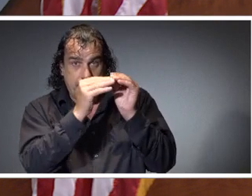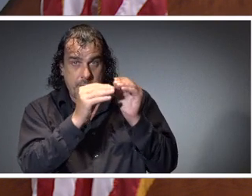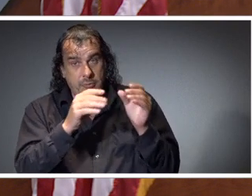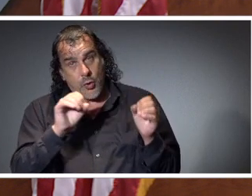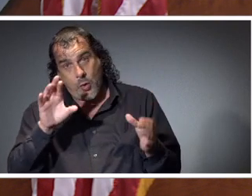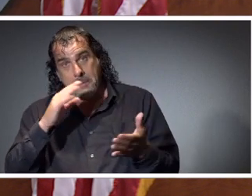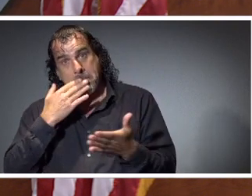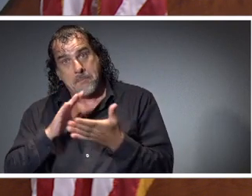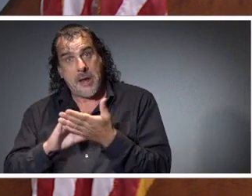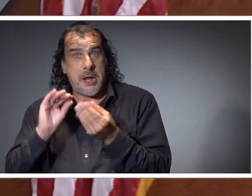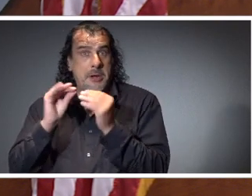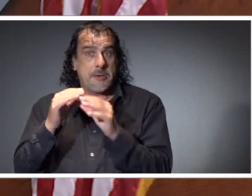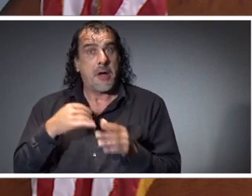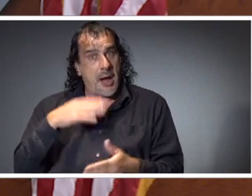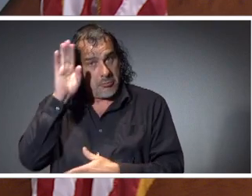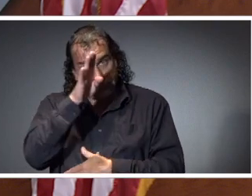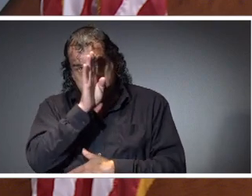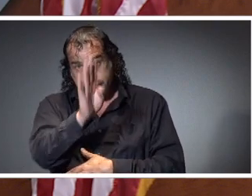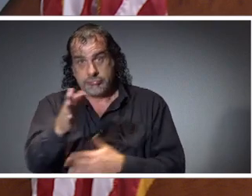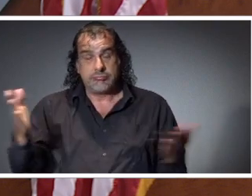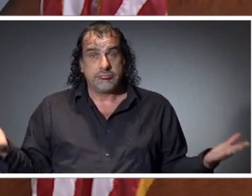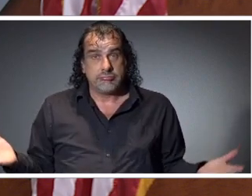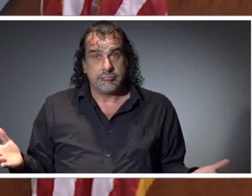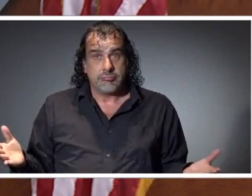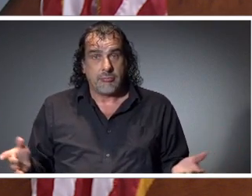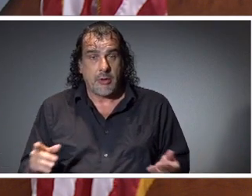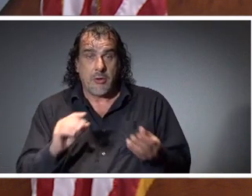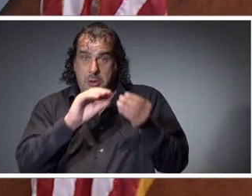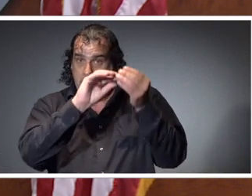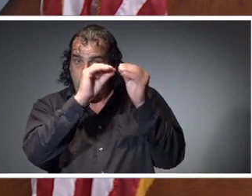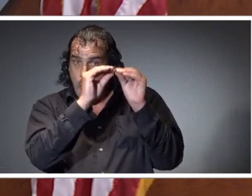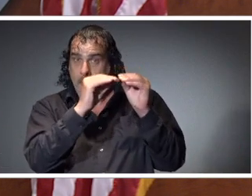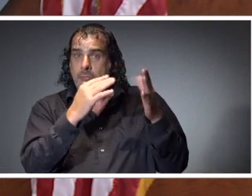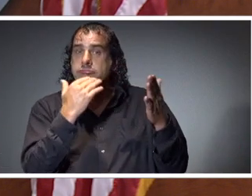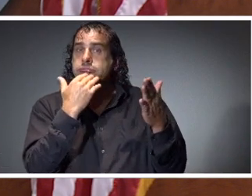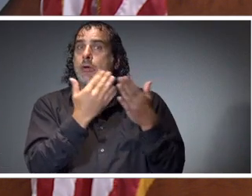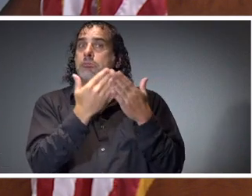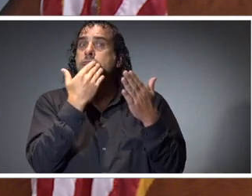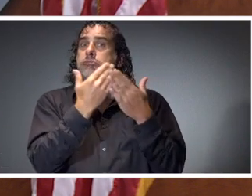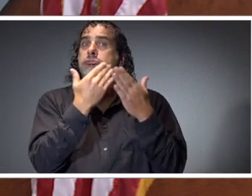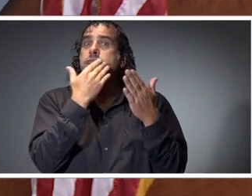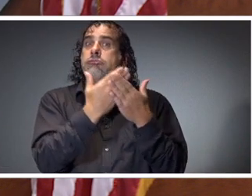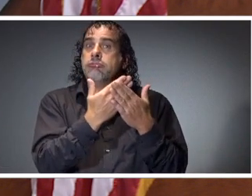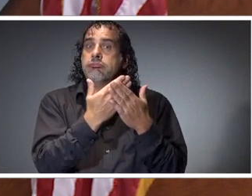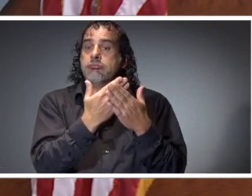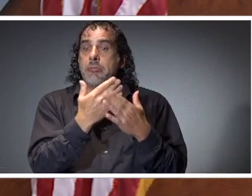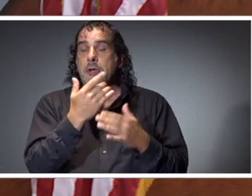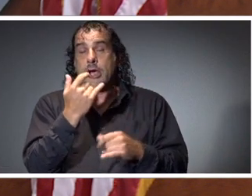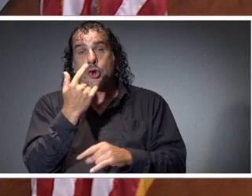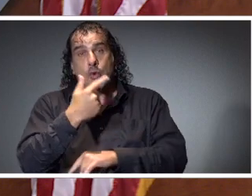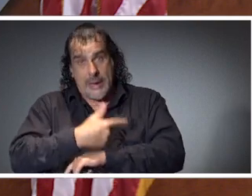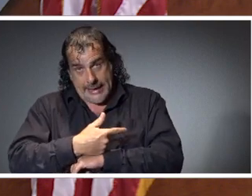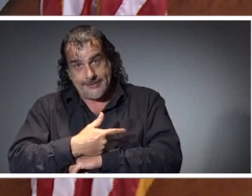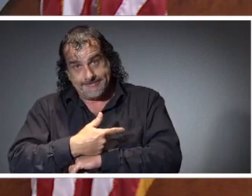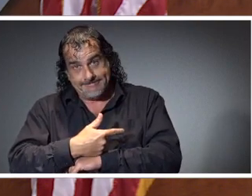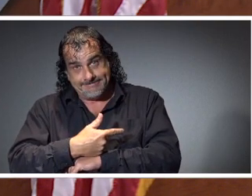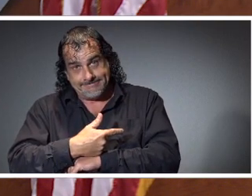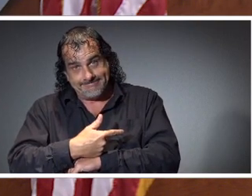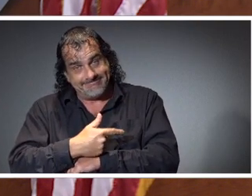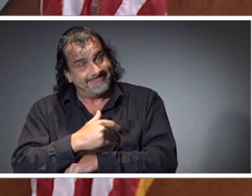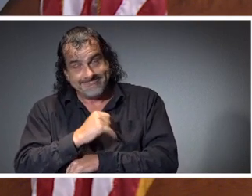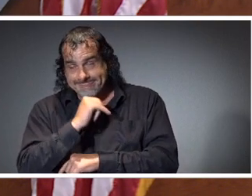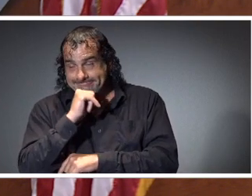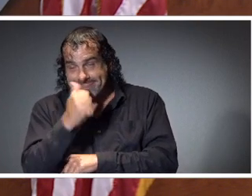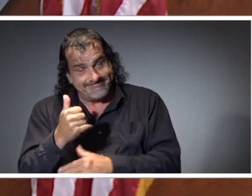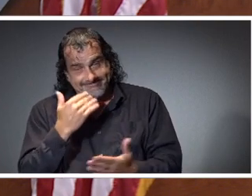bad. Numbers had been very, very good. Today, they're not so